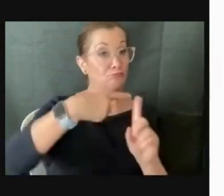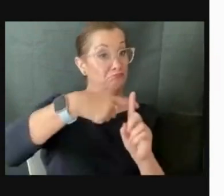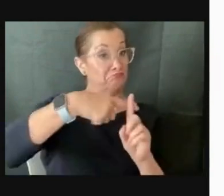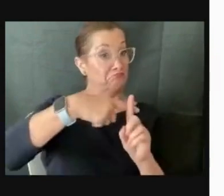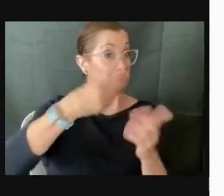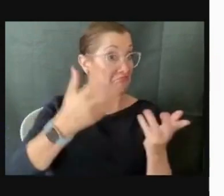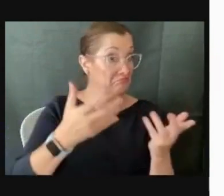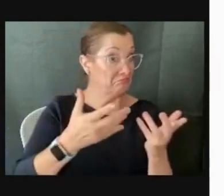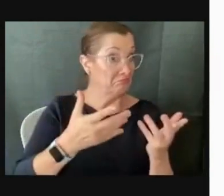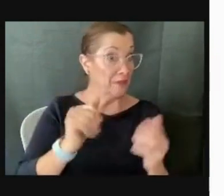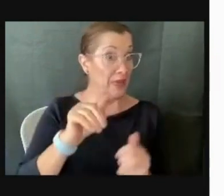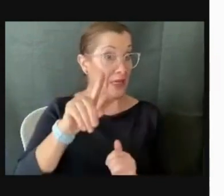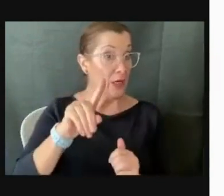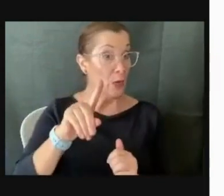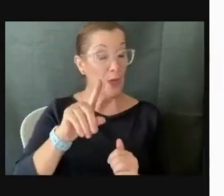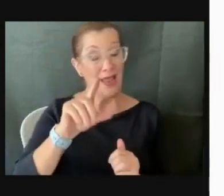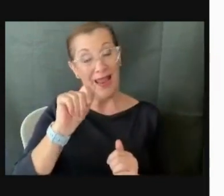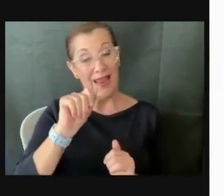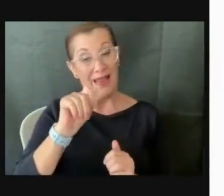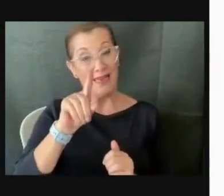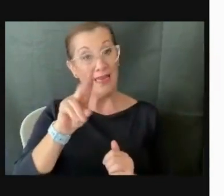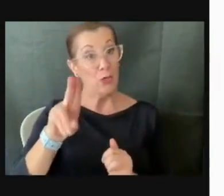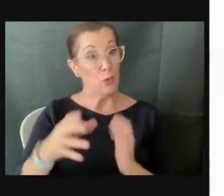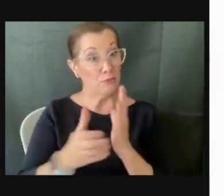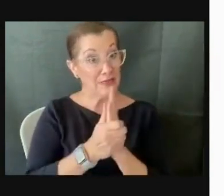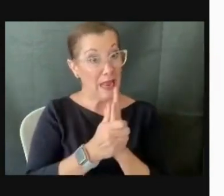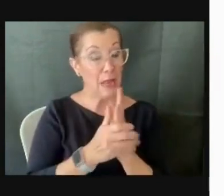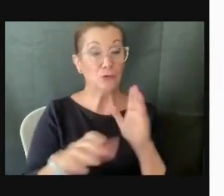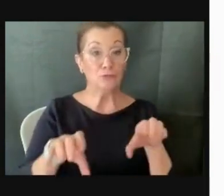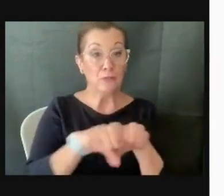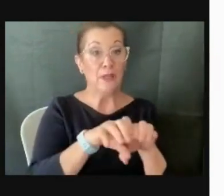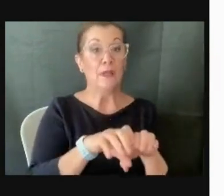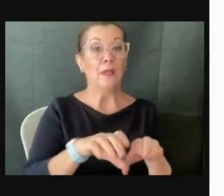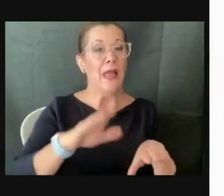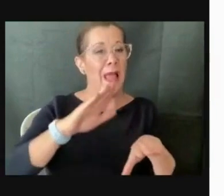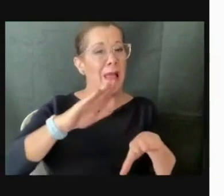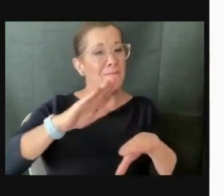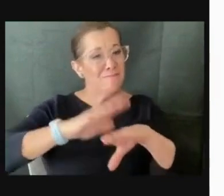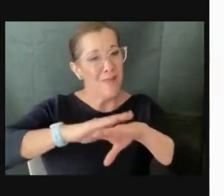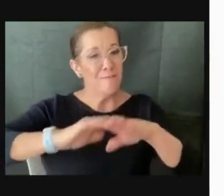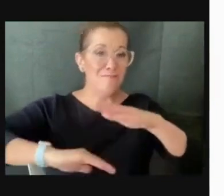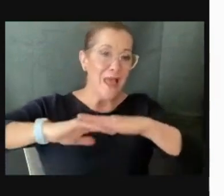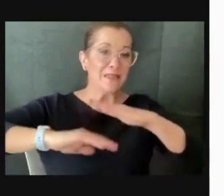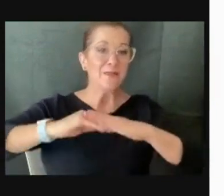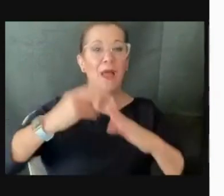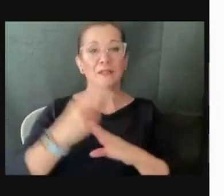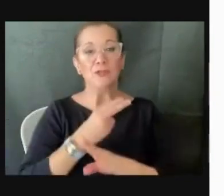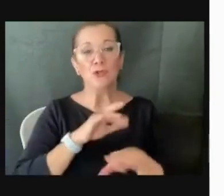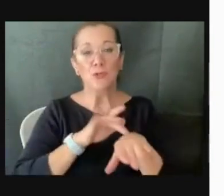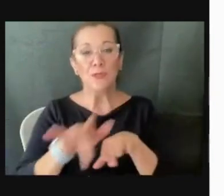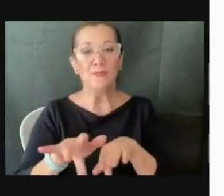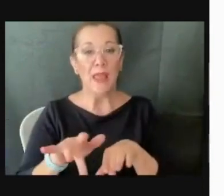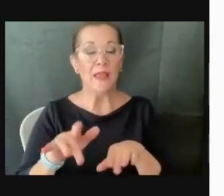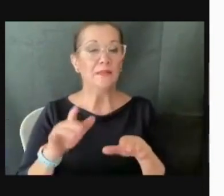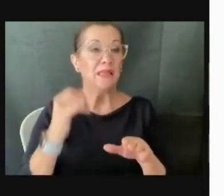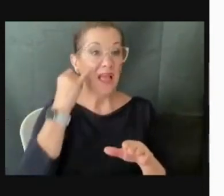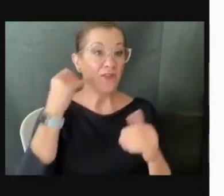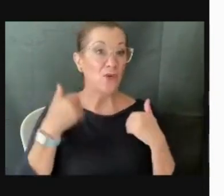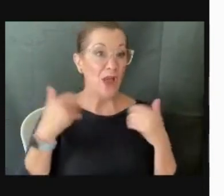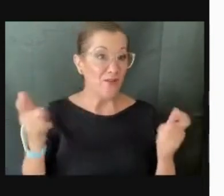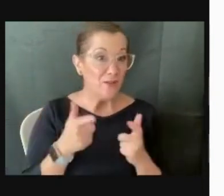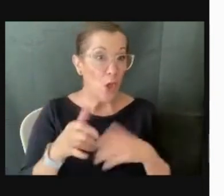attached ADU specifically is that it maximizes your usable space especially in smaller